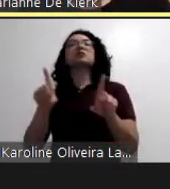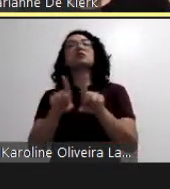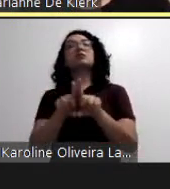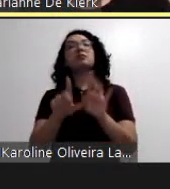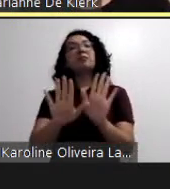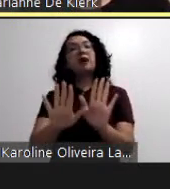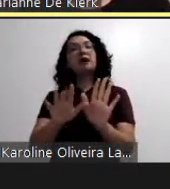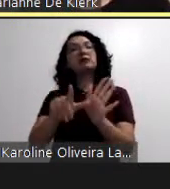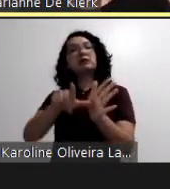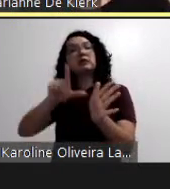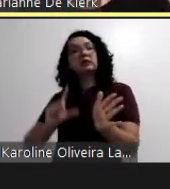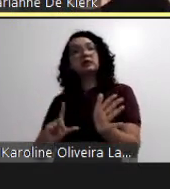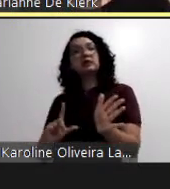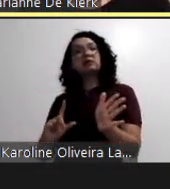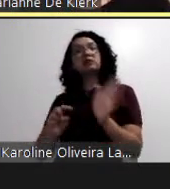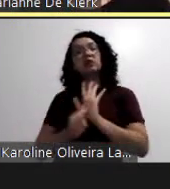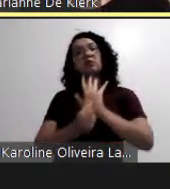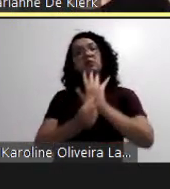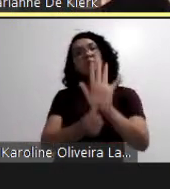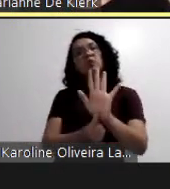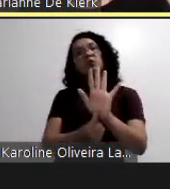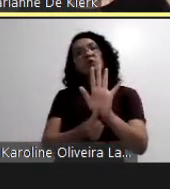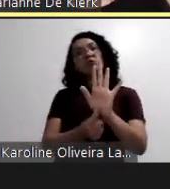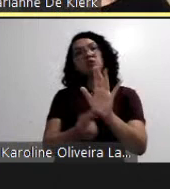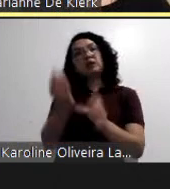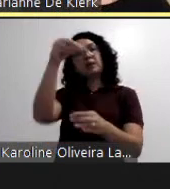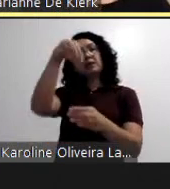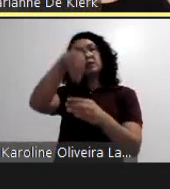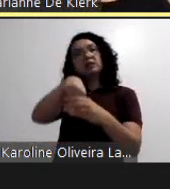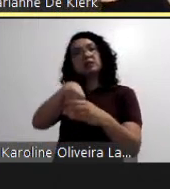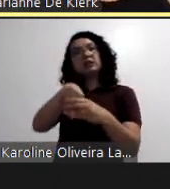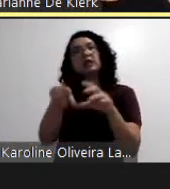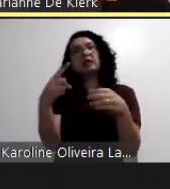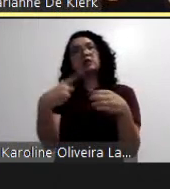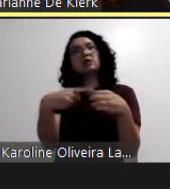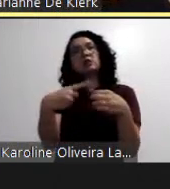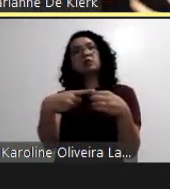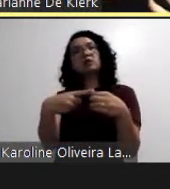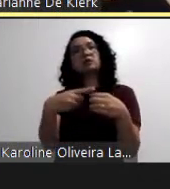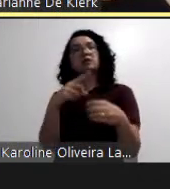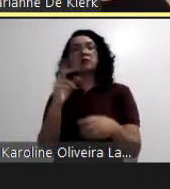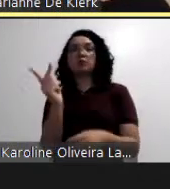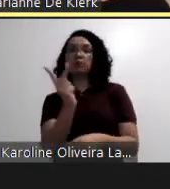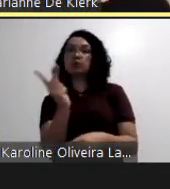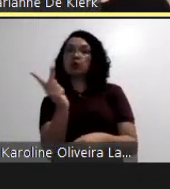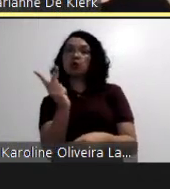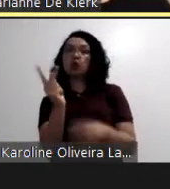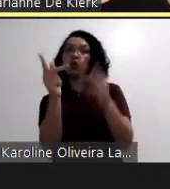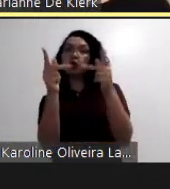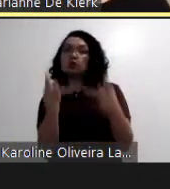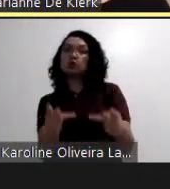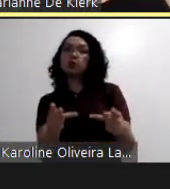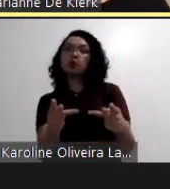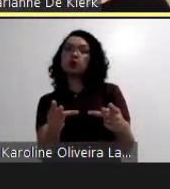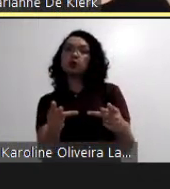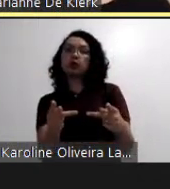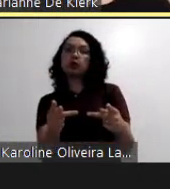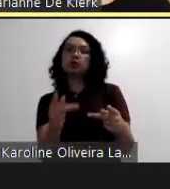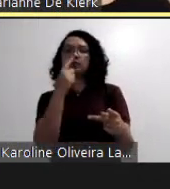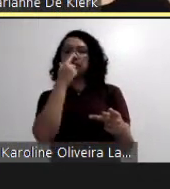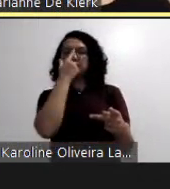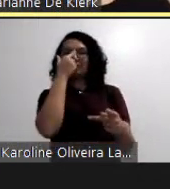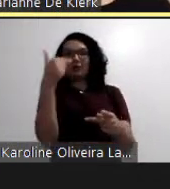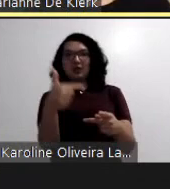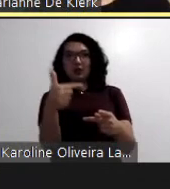idea of the location. We're going to be focusing on two of them. The third one was unbuilt, but the other two just give context of